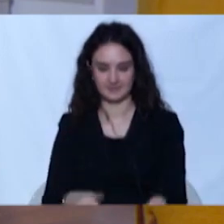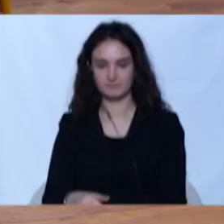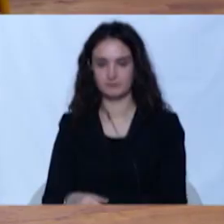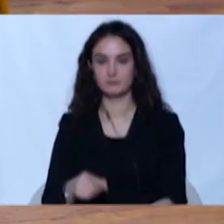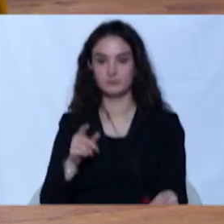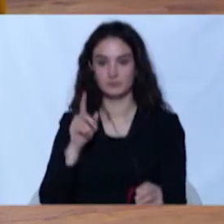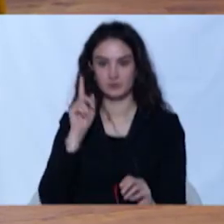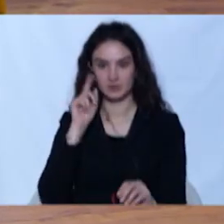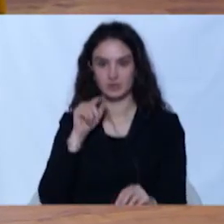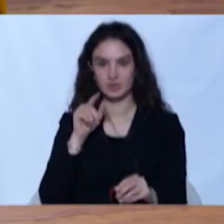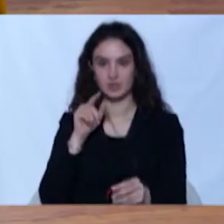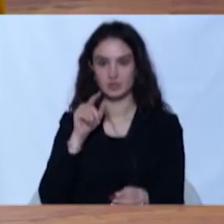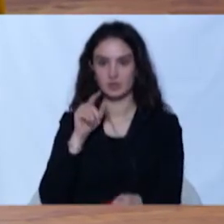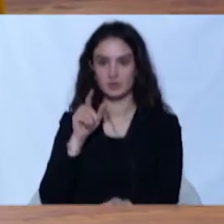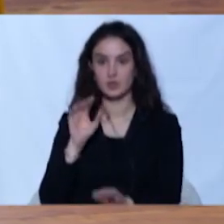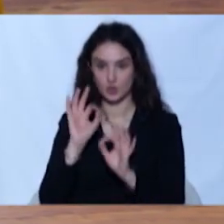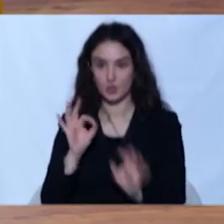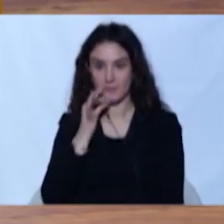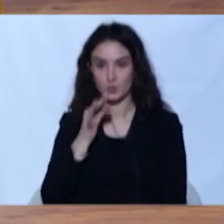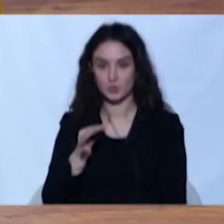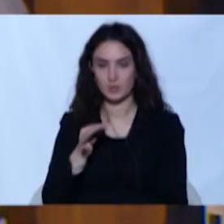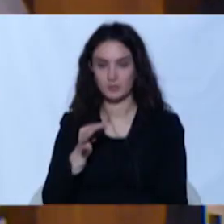Did you get the correct answers?